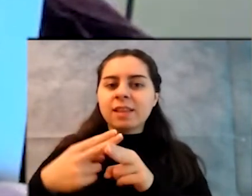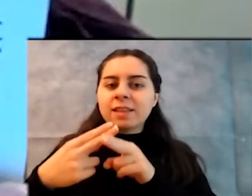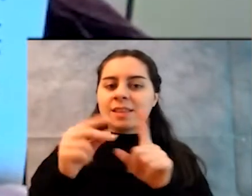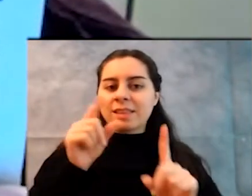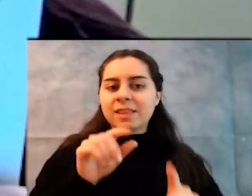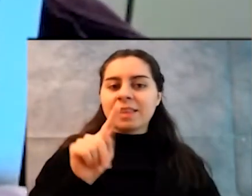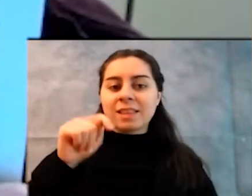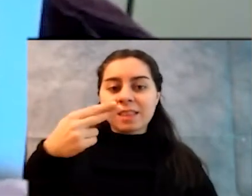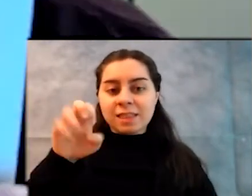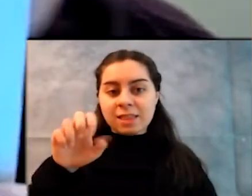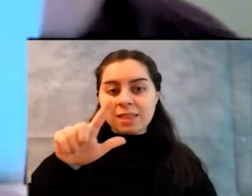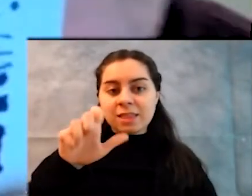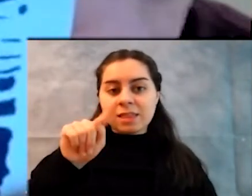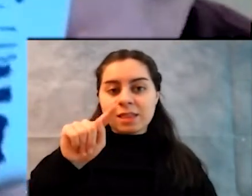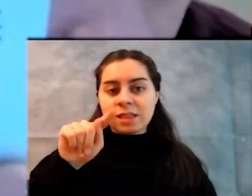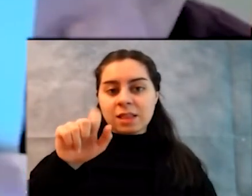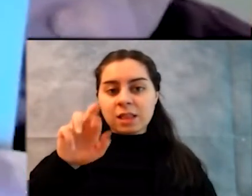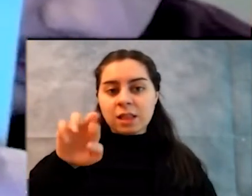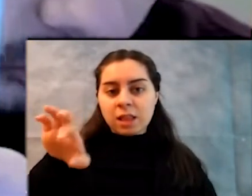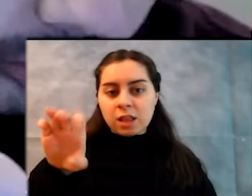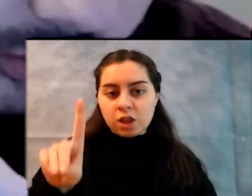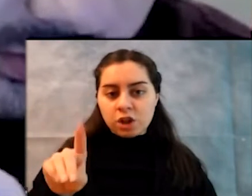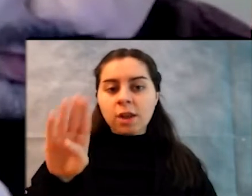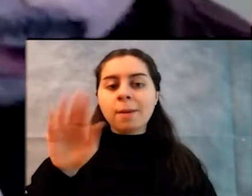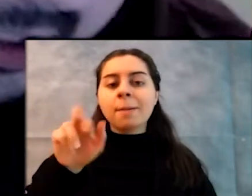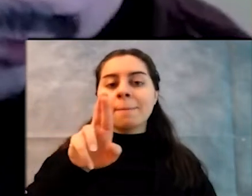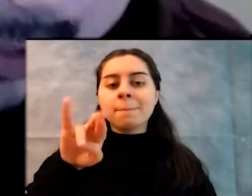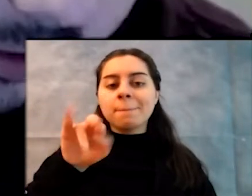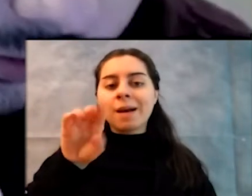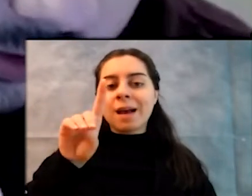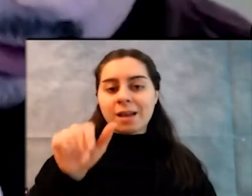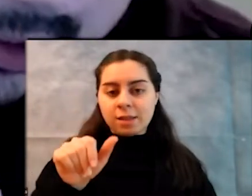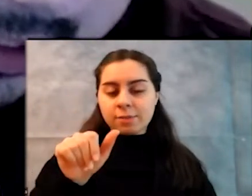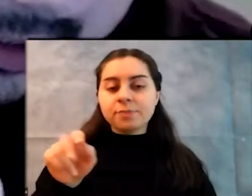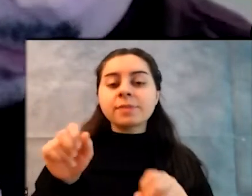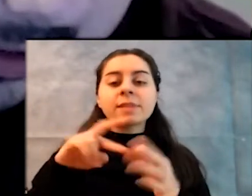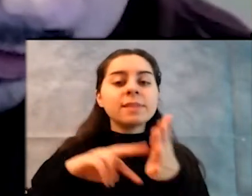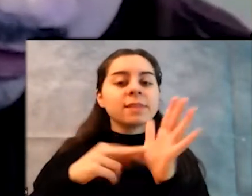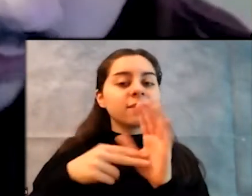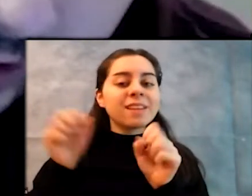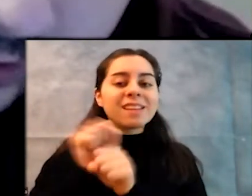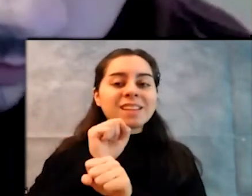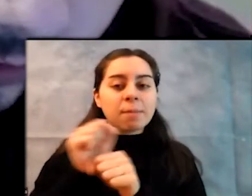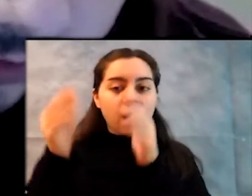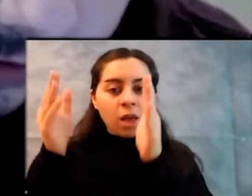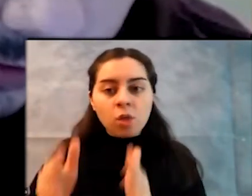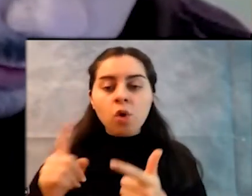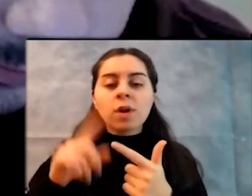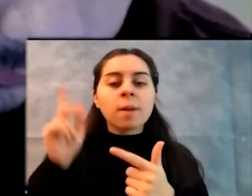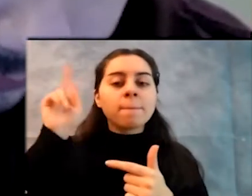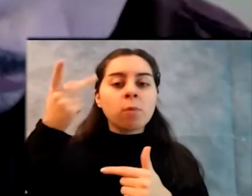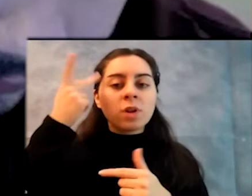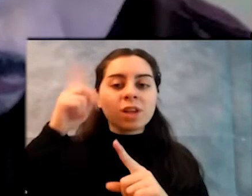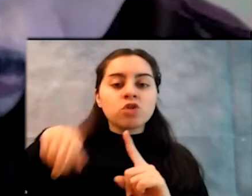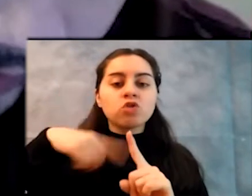Lettered Barriada, Workers, Archival Power, and the Politics of Knowledge in Puerto Rico,